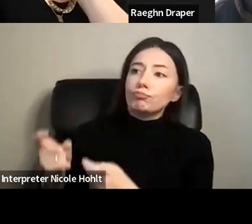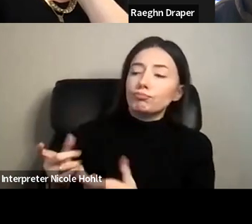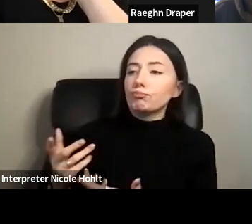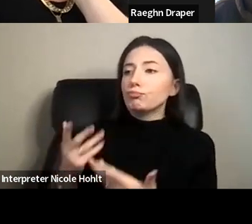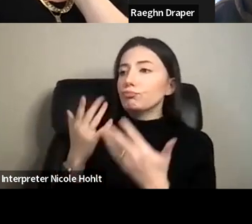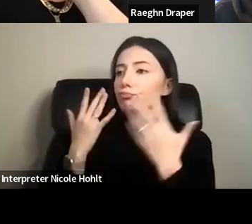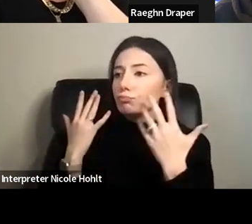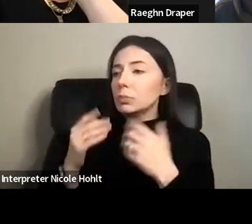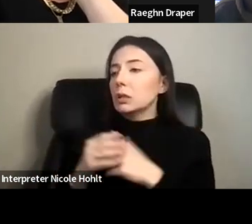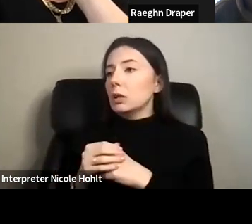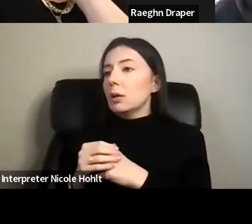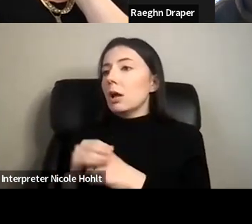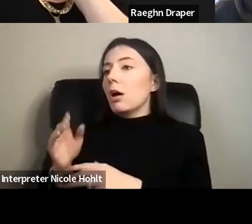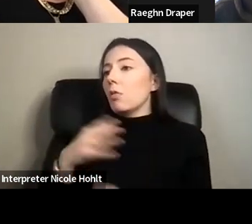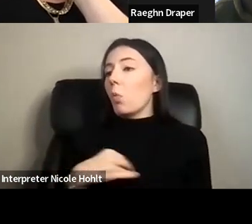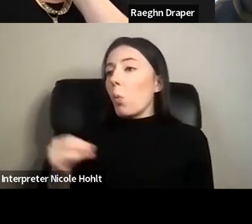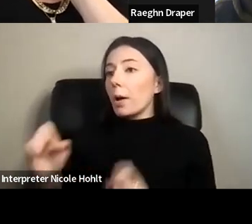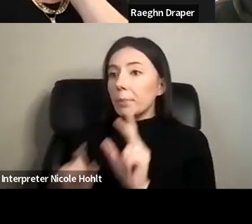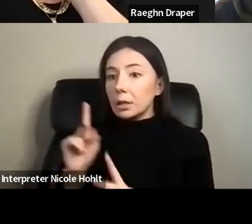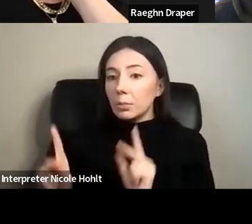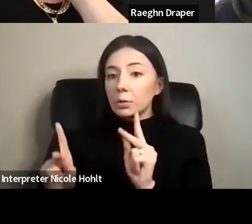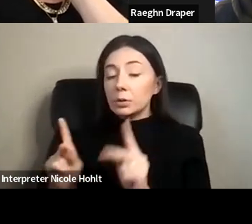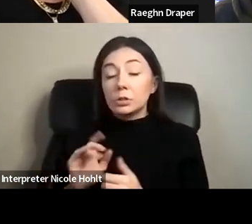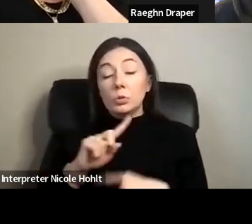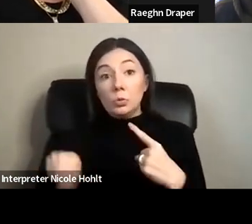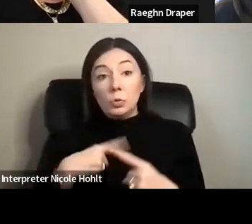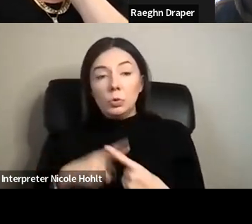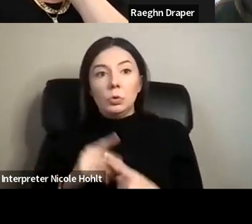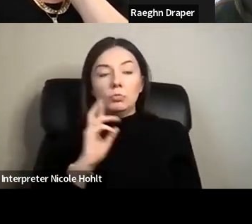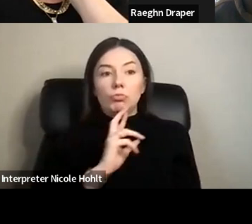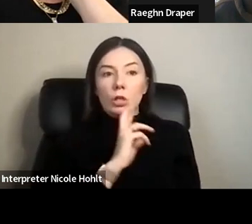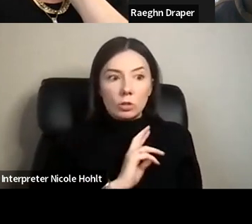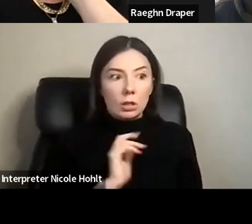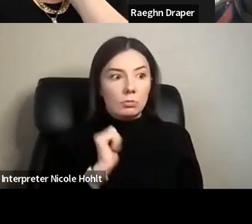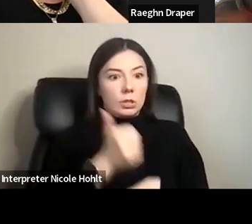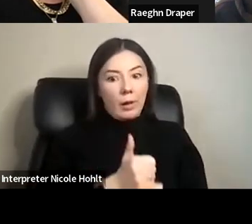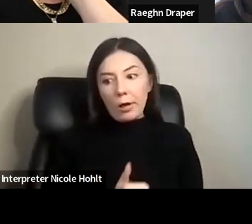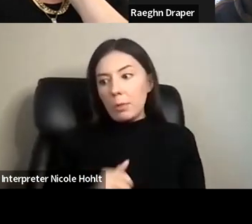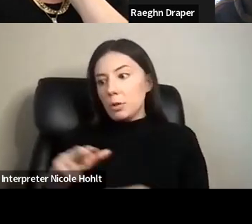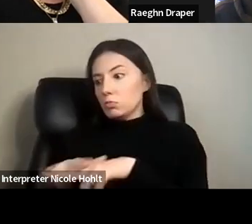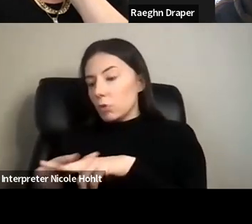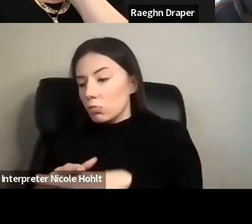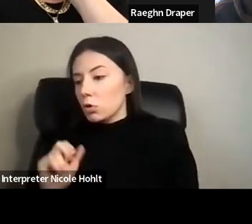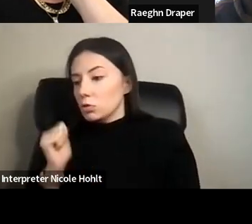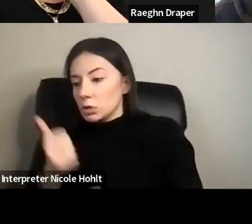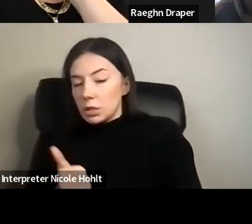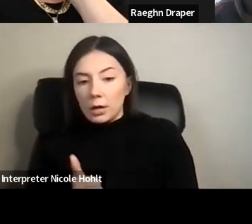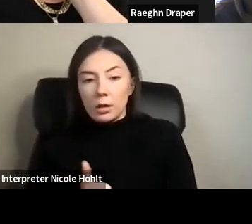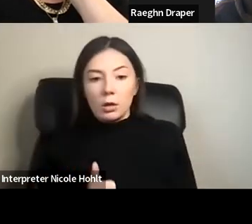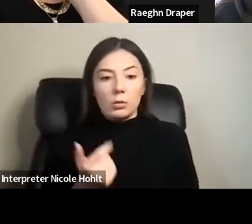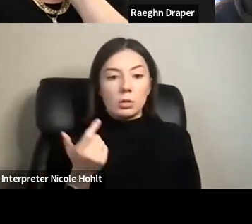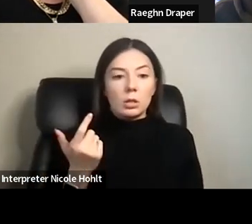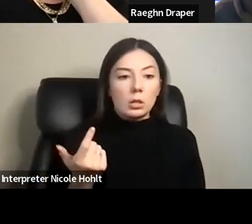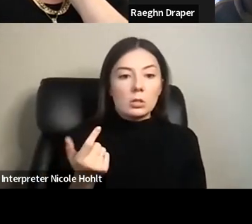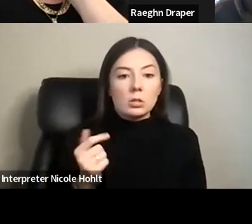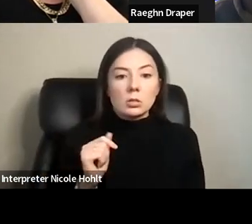these folks moved into restaurants as they started being creating, to the railroads, they were porters, like Nataki